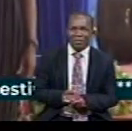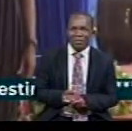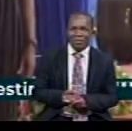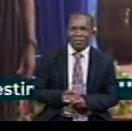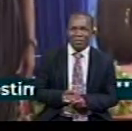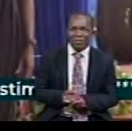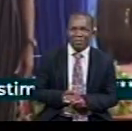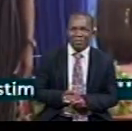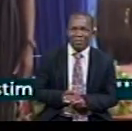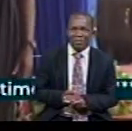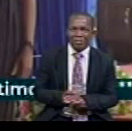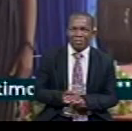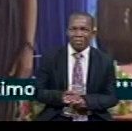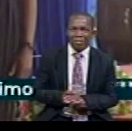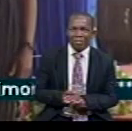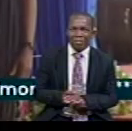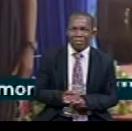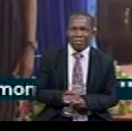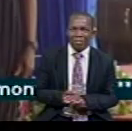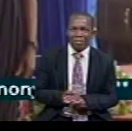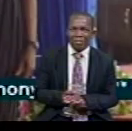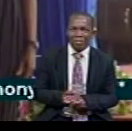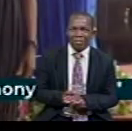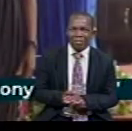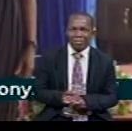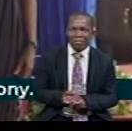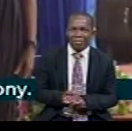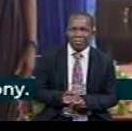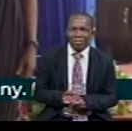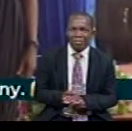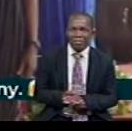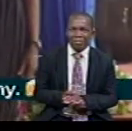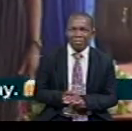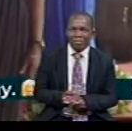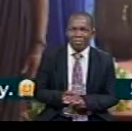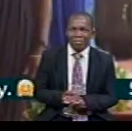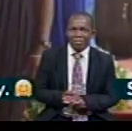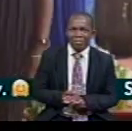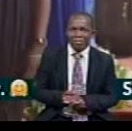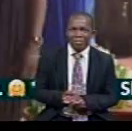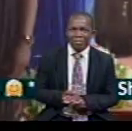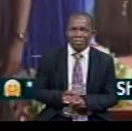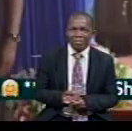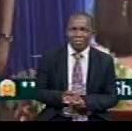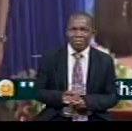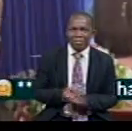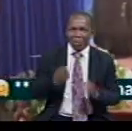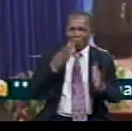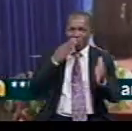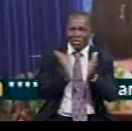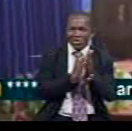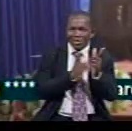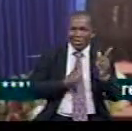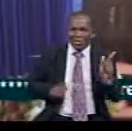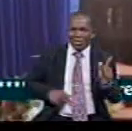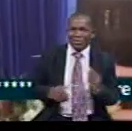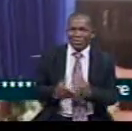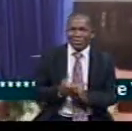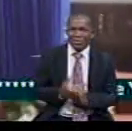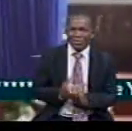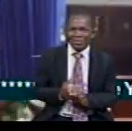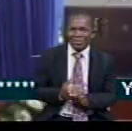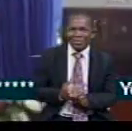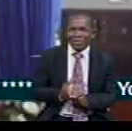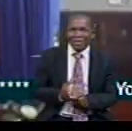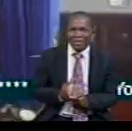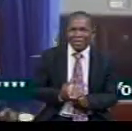so Constant Atta is here from Half Arsenin. Please speak. Praise the Lord. Me pastor from Constance, me